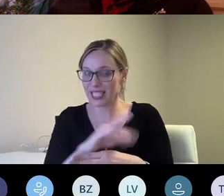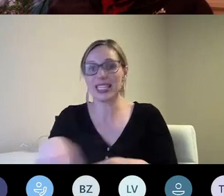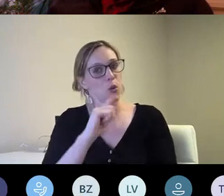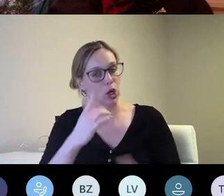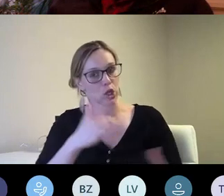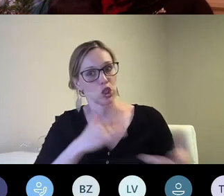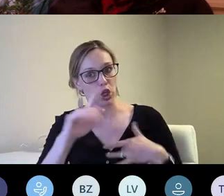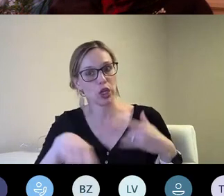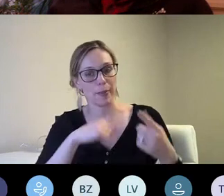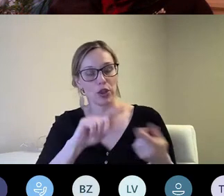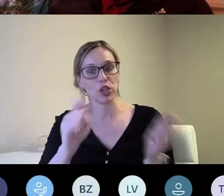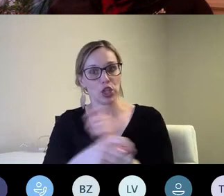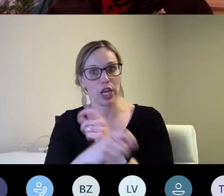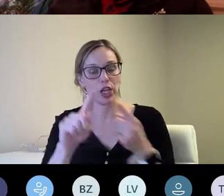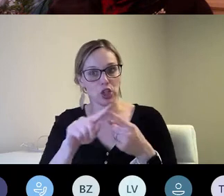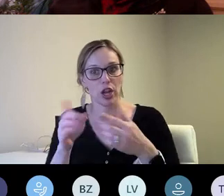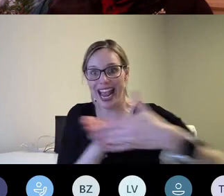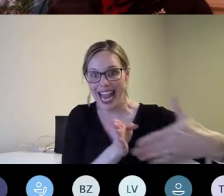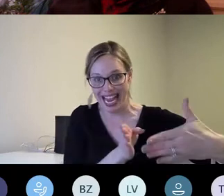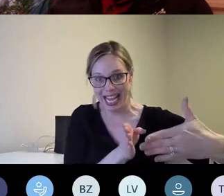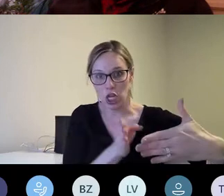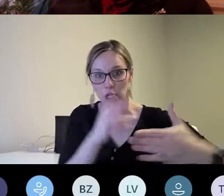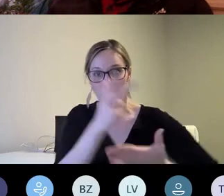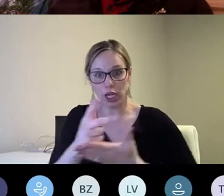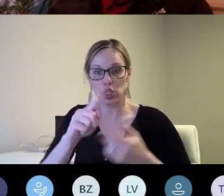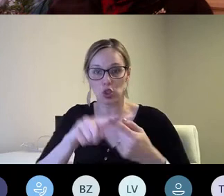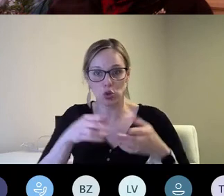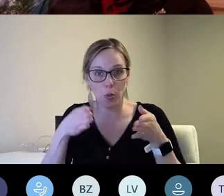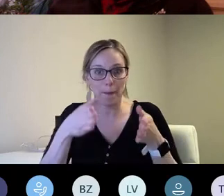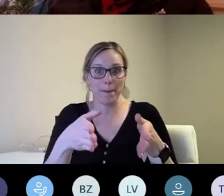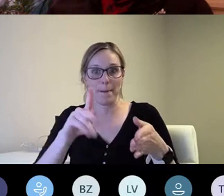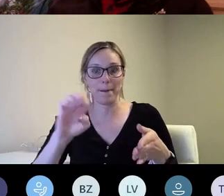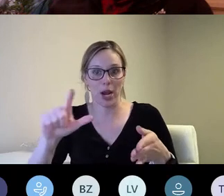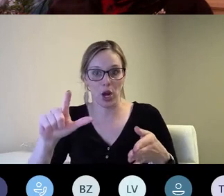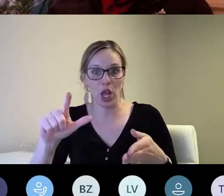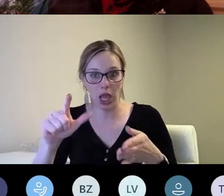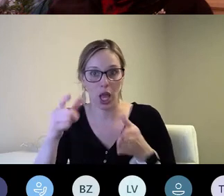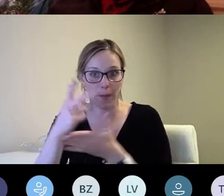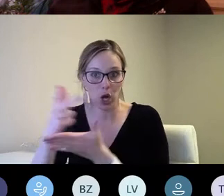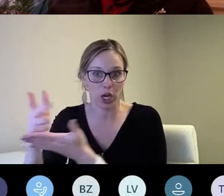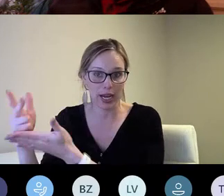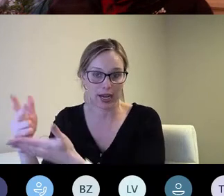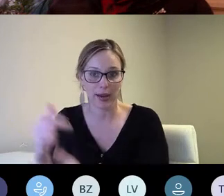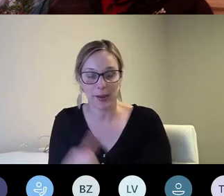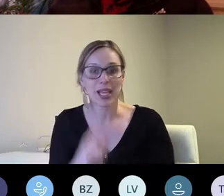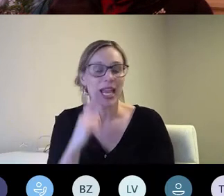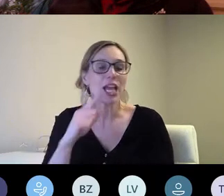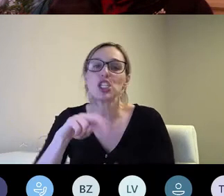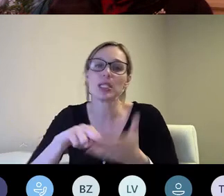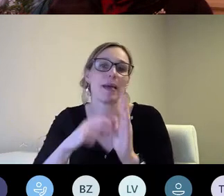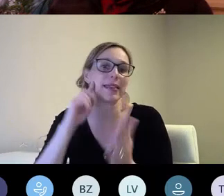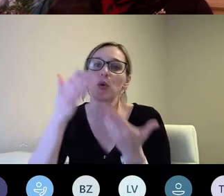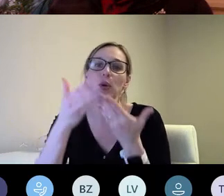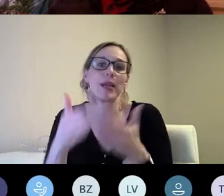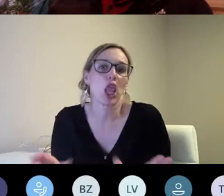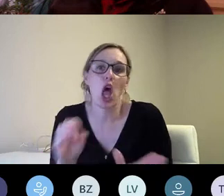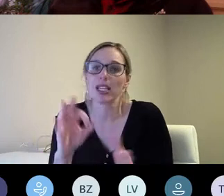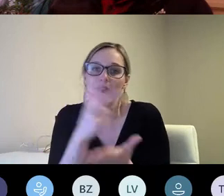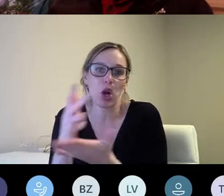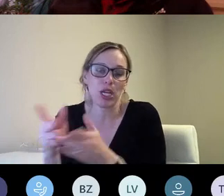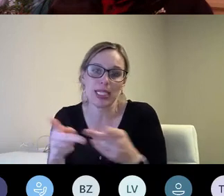to parallel, because not because of the direction they're facing, but because that would represent to them a loss of parking. But